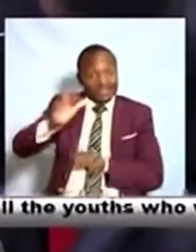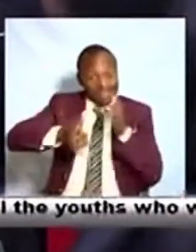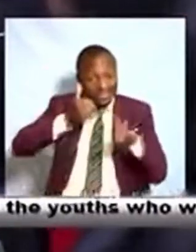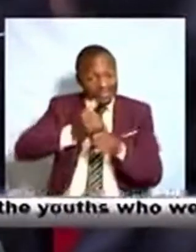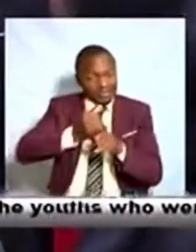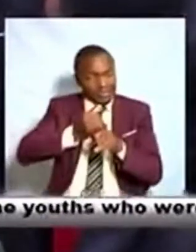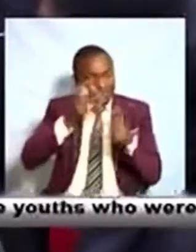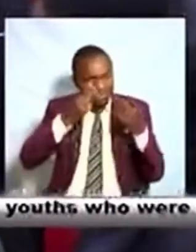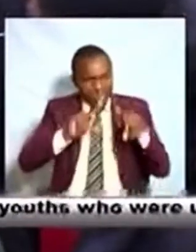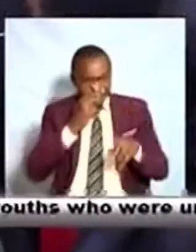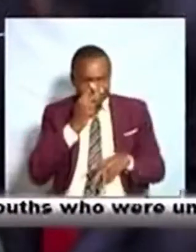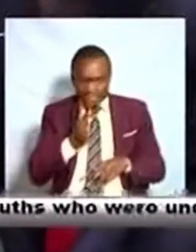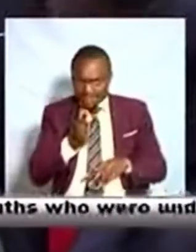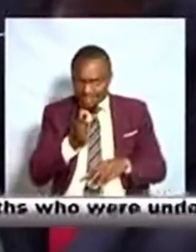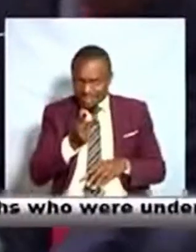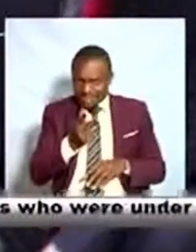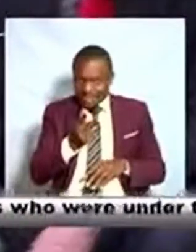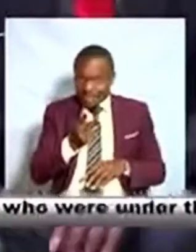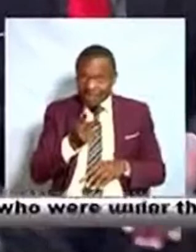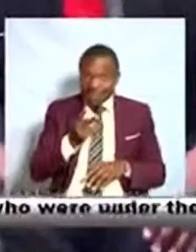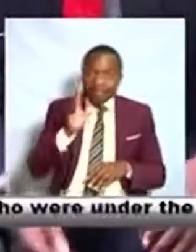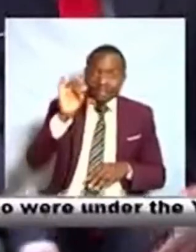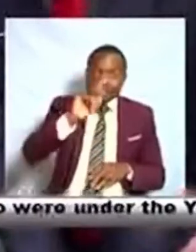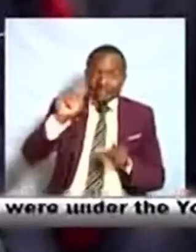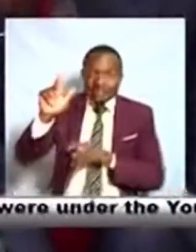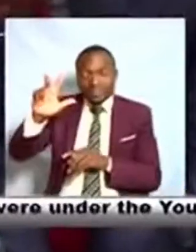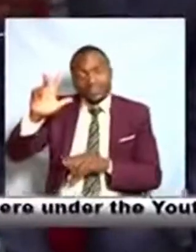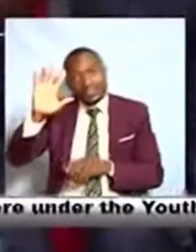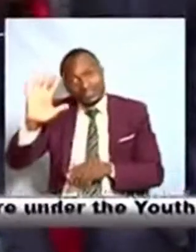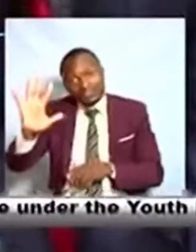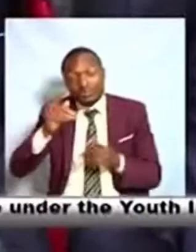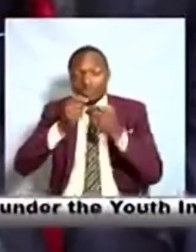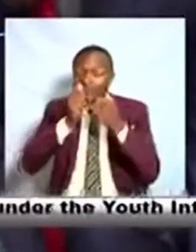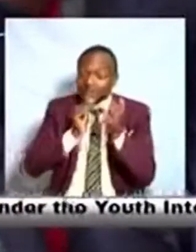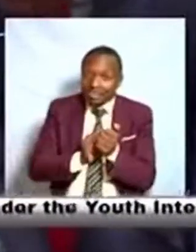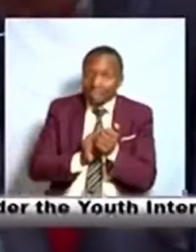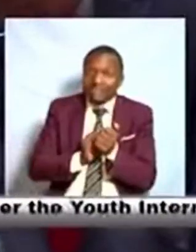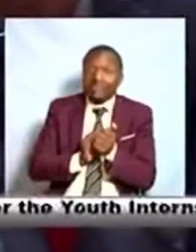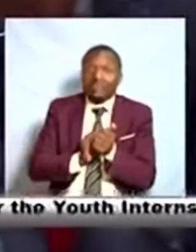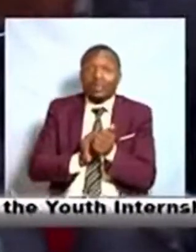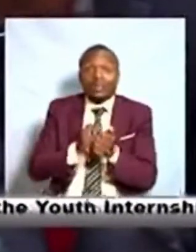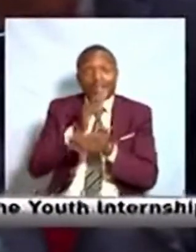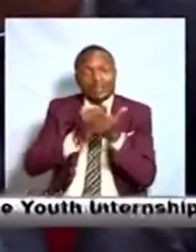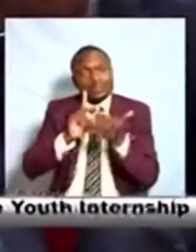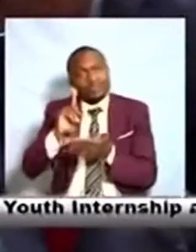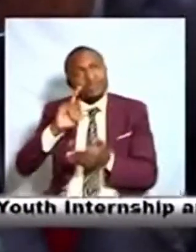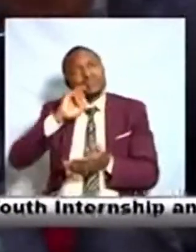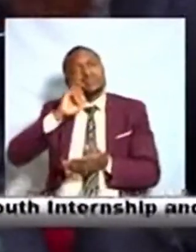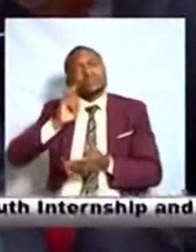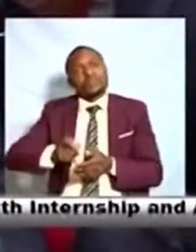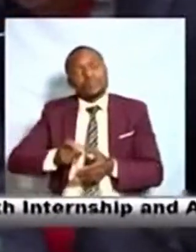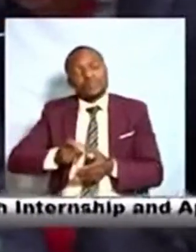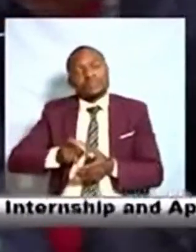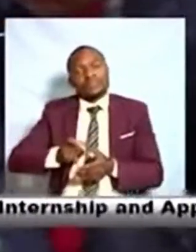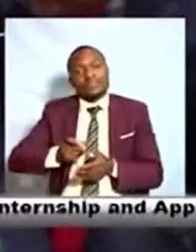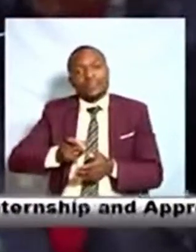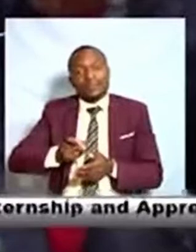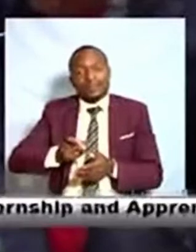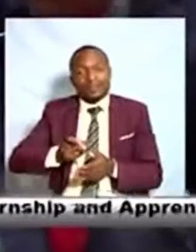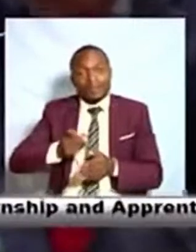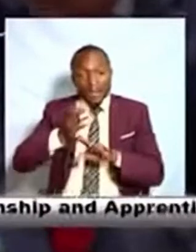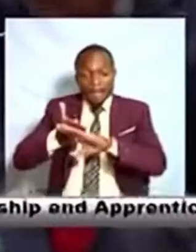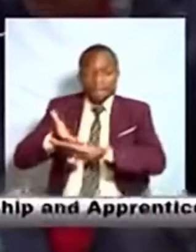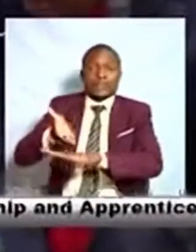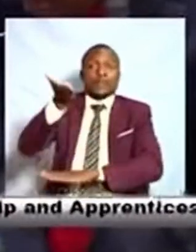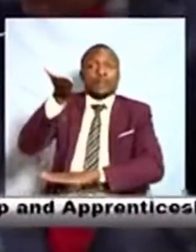that it's between the age of 18 to 35, when we are talking about over age, someone should be